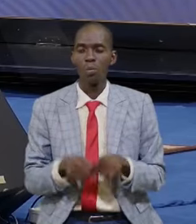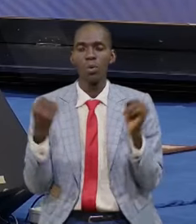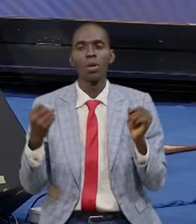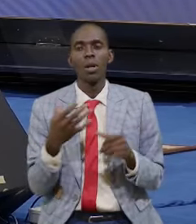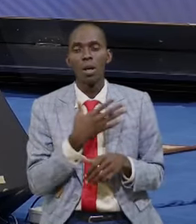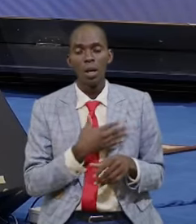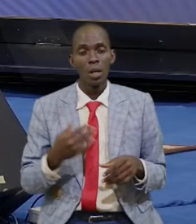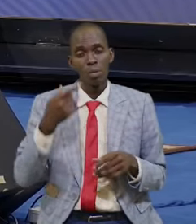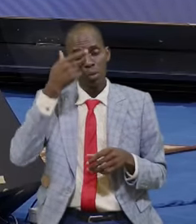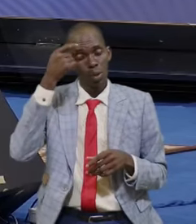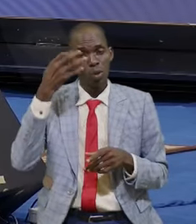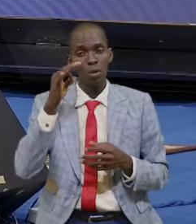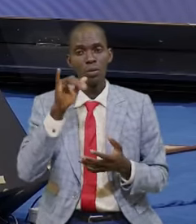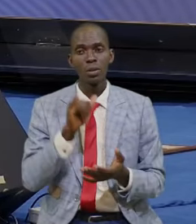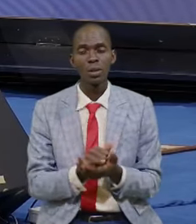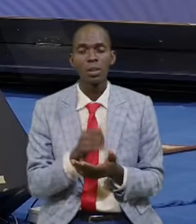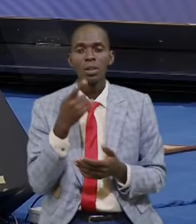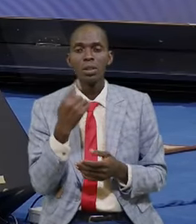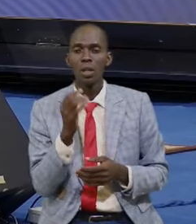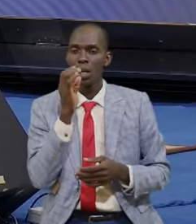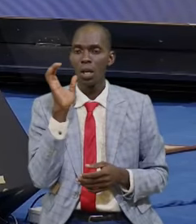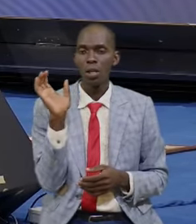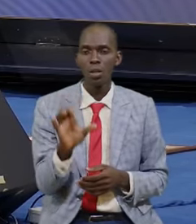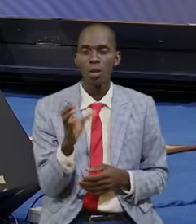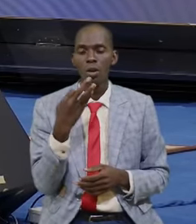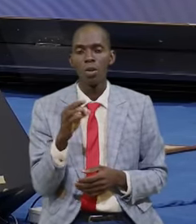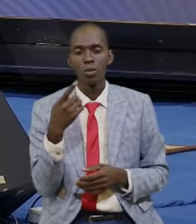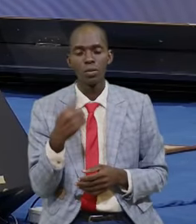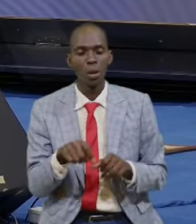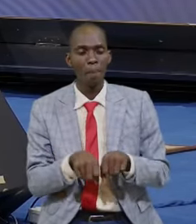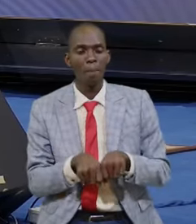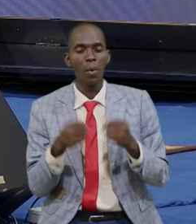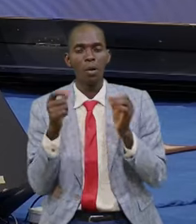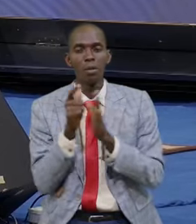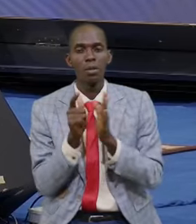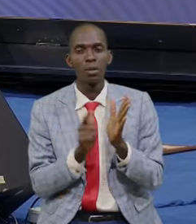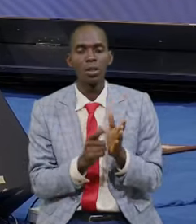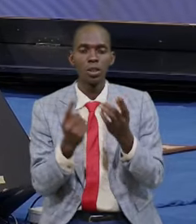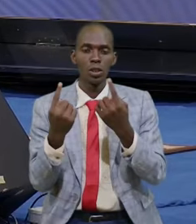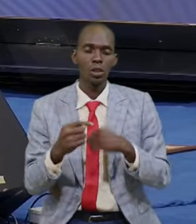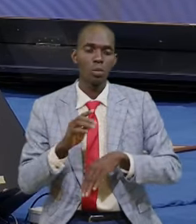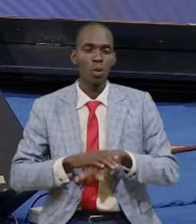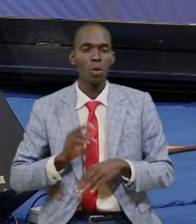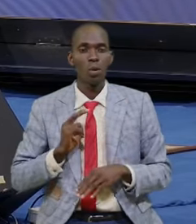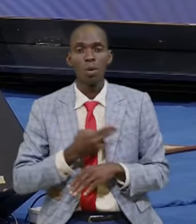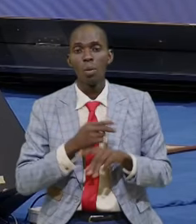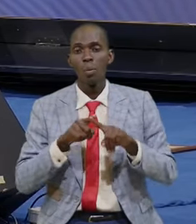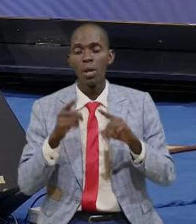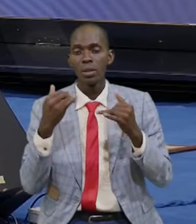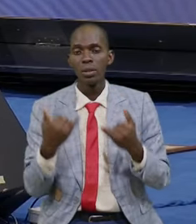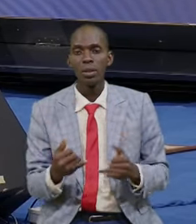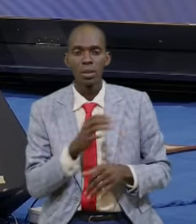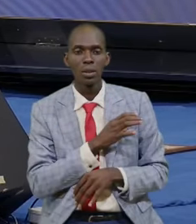of that, the curse of the broken law came over us. But now Christ